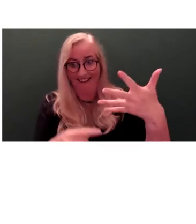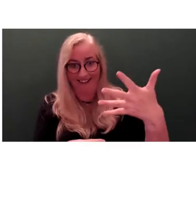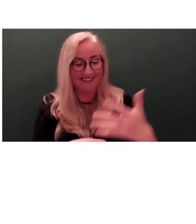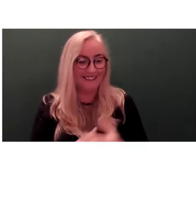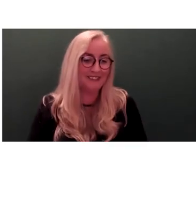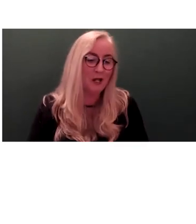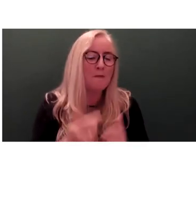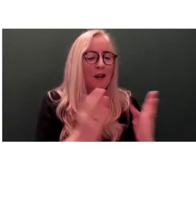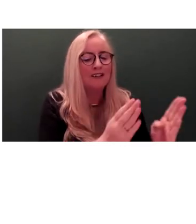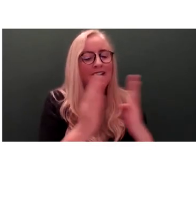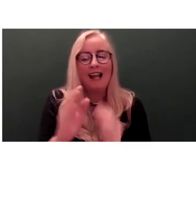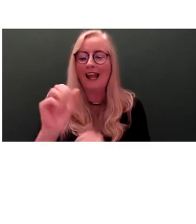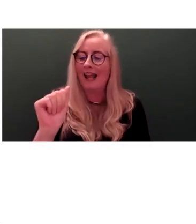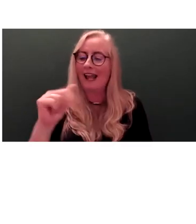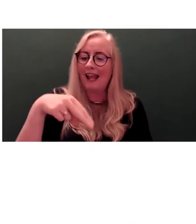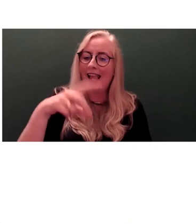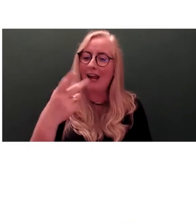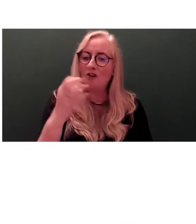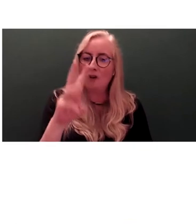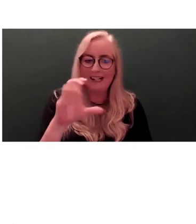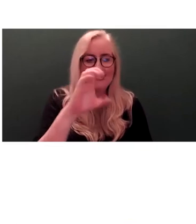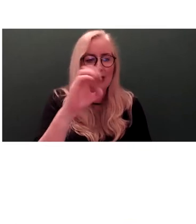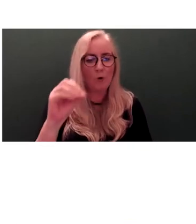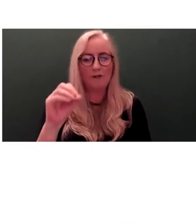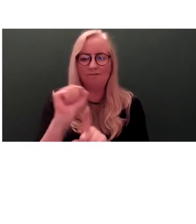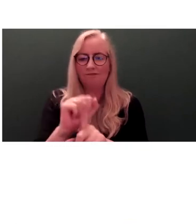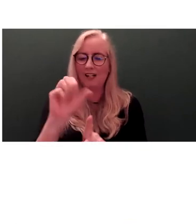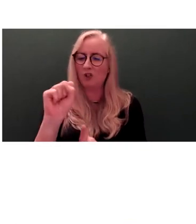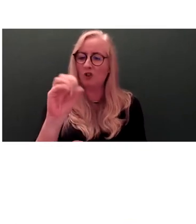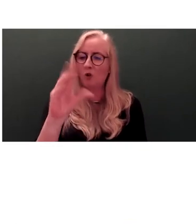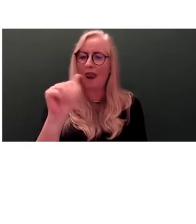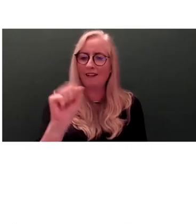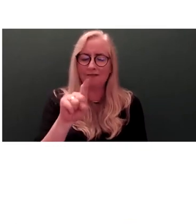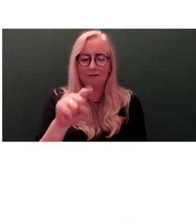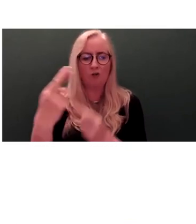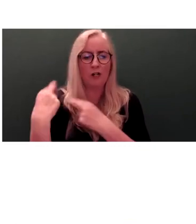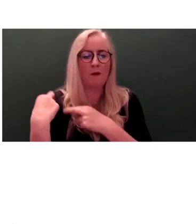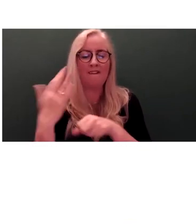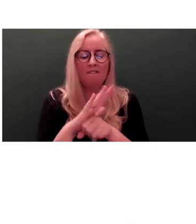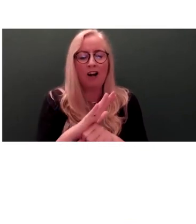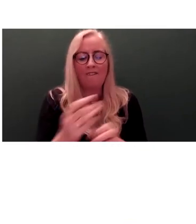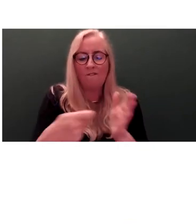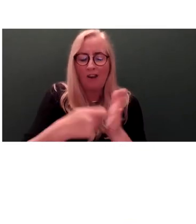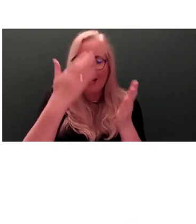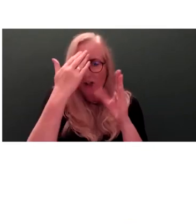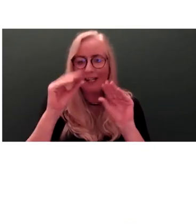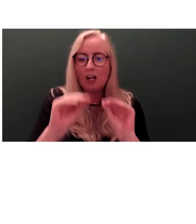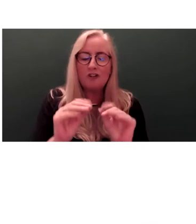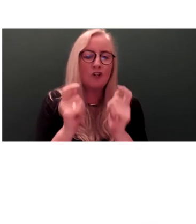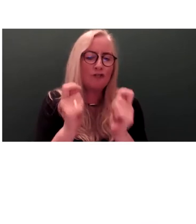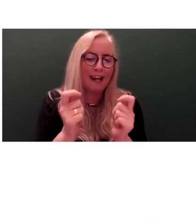to Andrew Brownlee, who's the CEO of Solace, the body responsible for further education and training provision and also